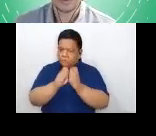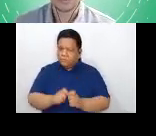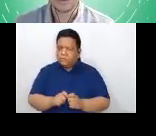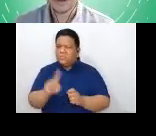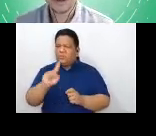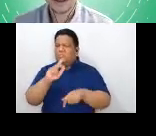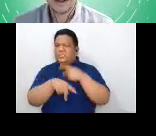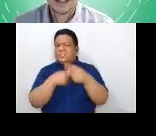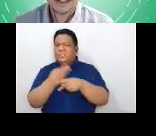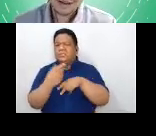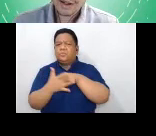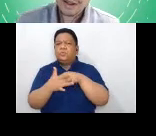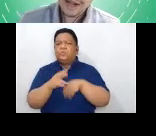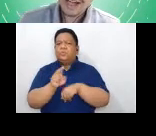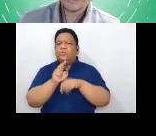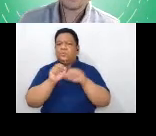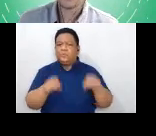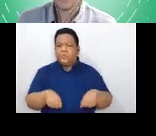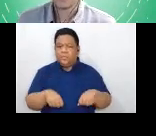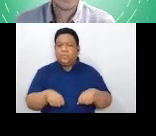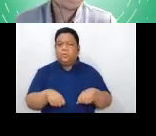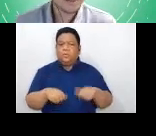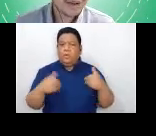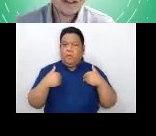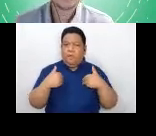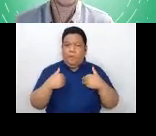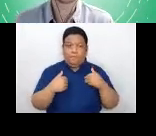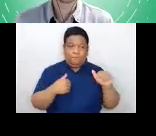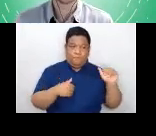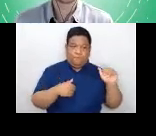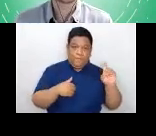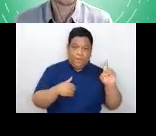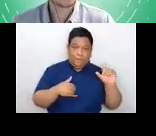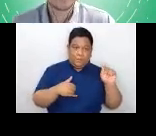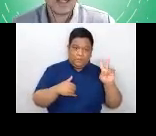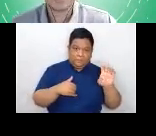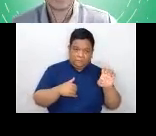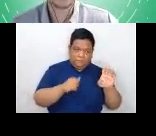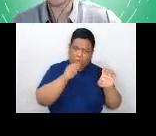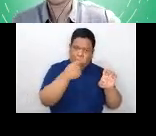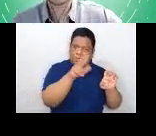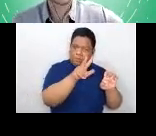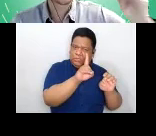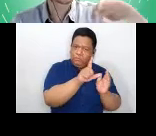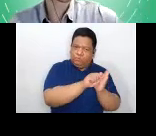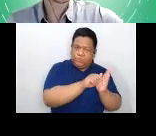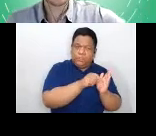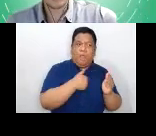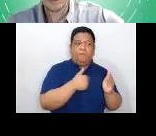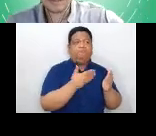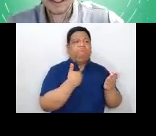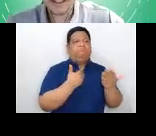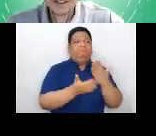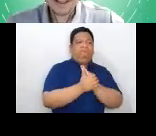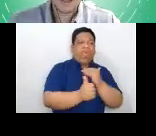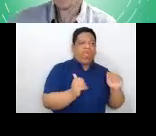technologies we can use. That additive manufacturing is more than just 3D printing. You have advanced, expensive, super cool